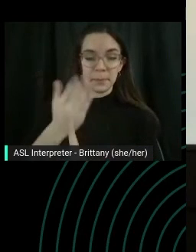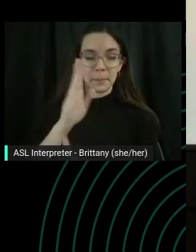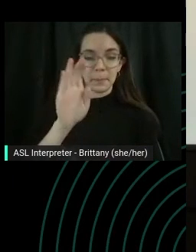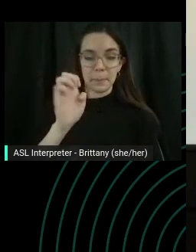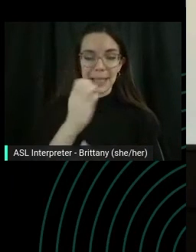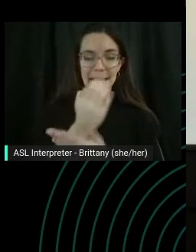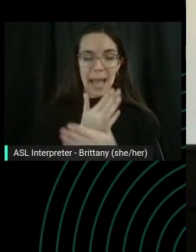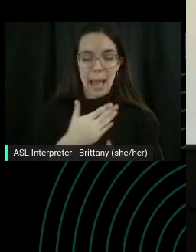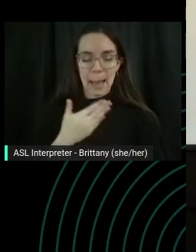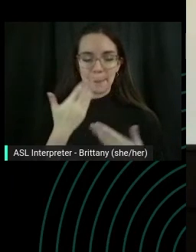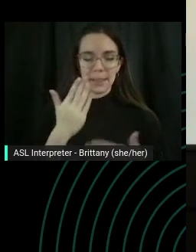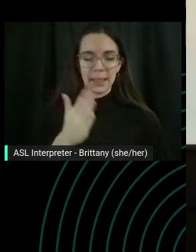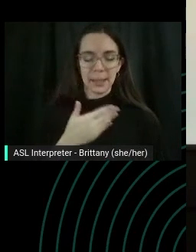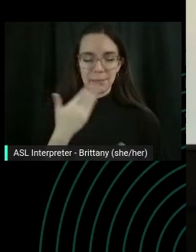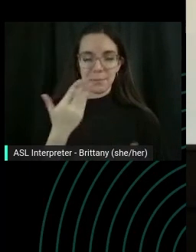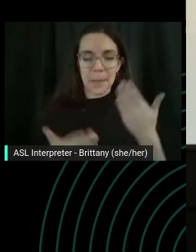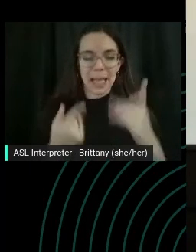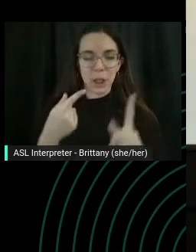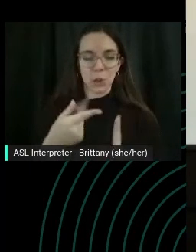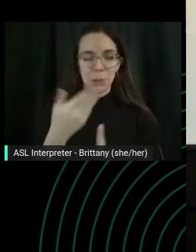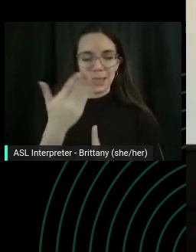May you be happy.